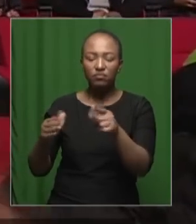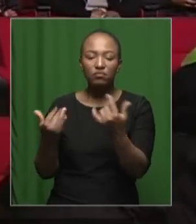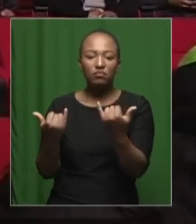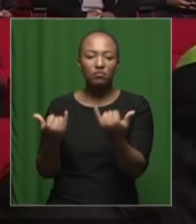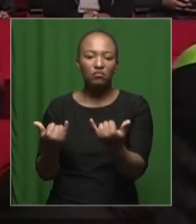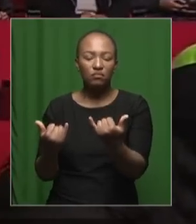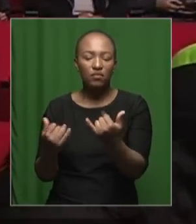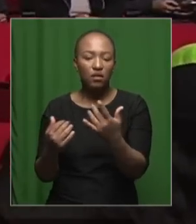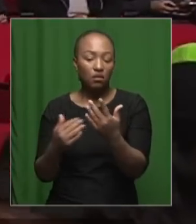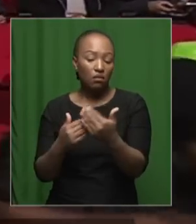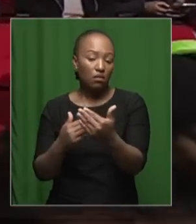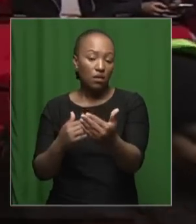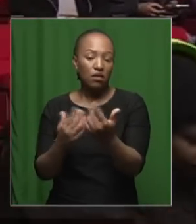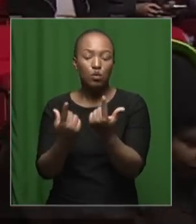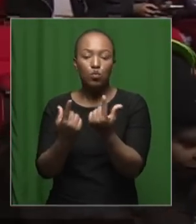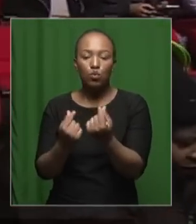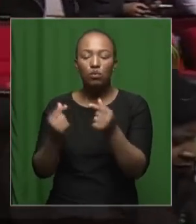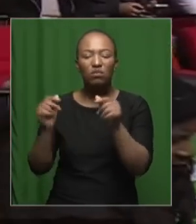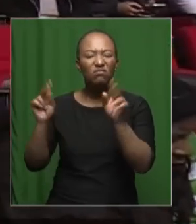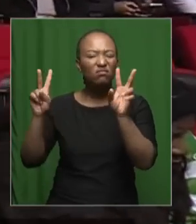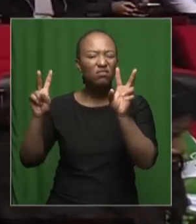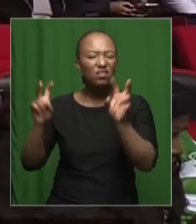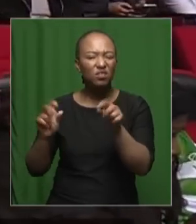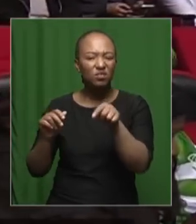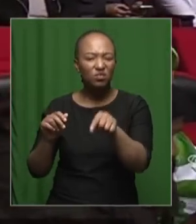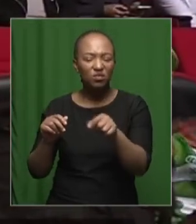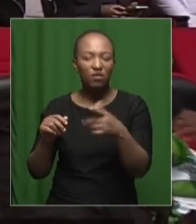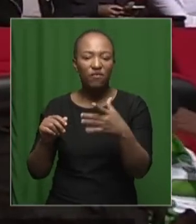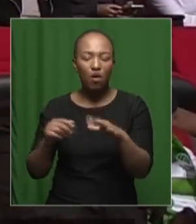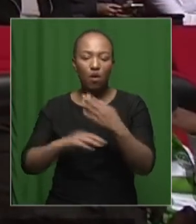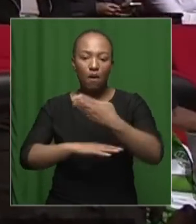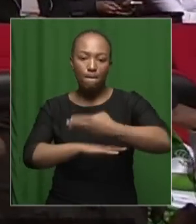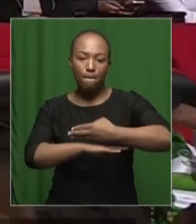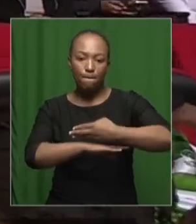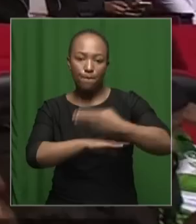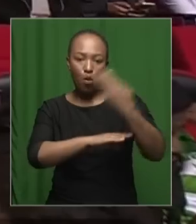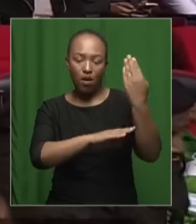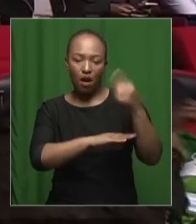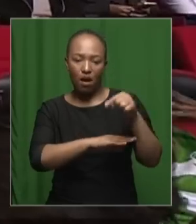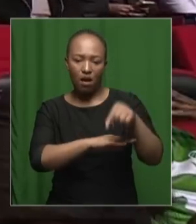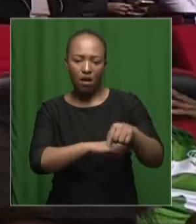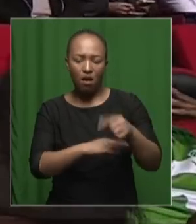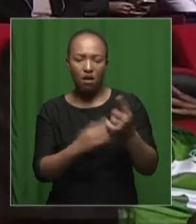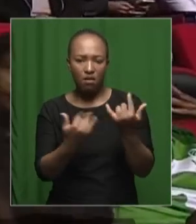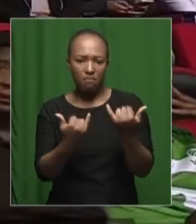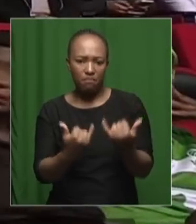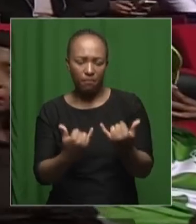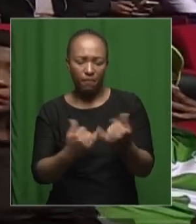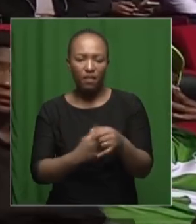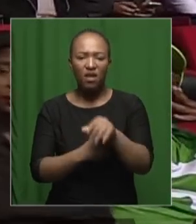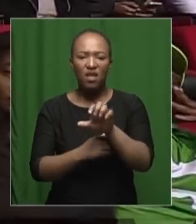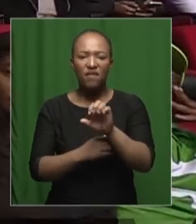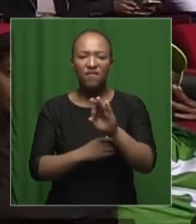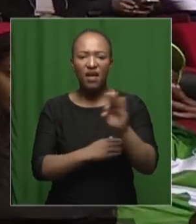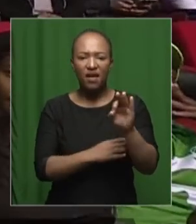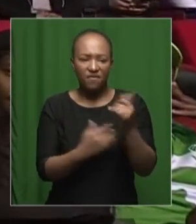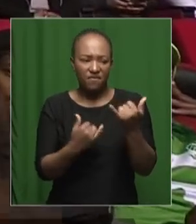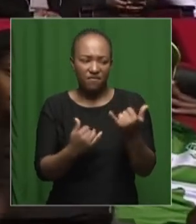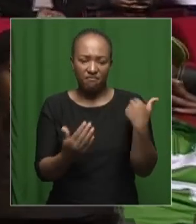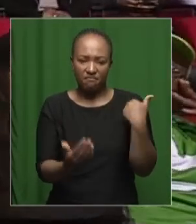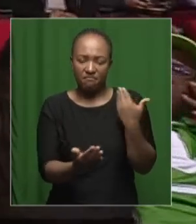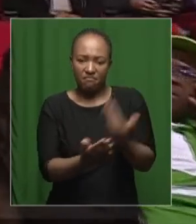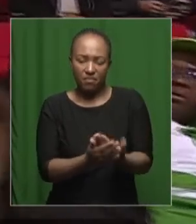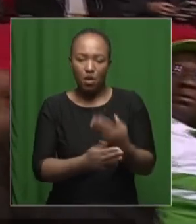what they're going to do with the issue of the porous borders, right? What are borders looking like for the EFF if we are not going to